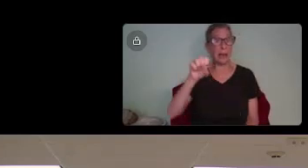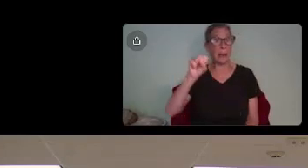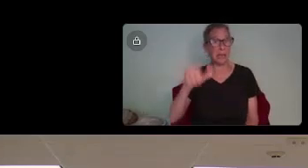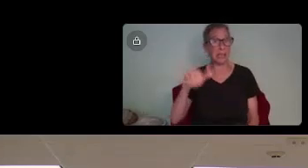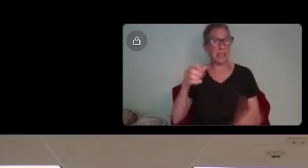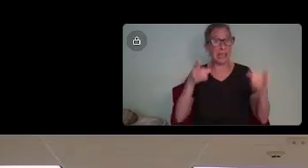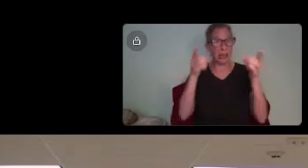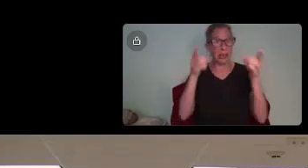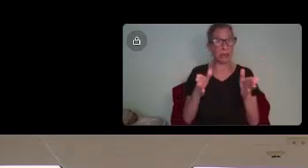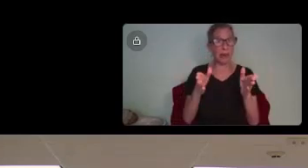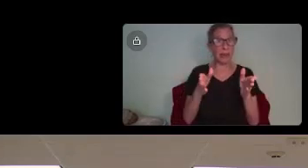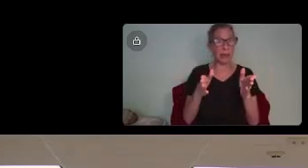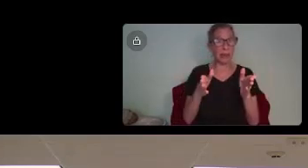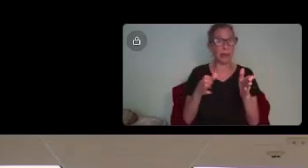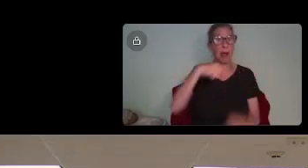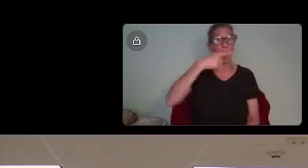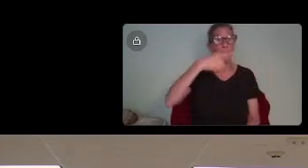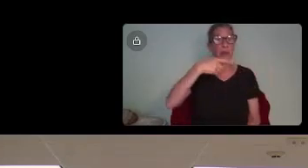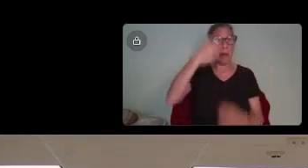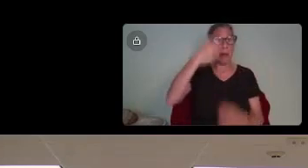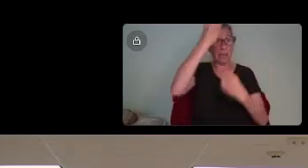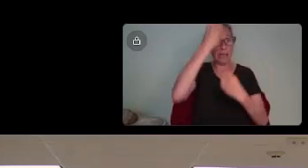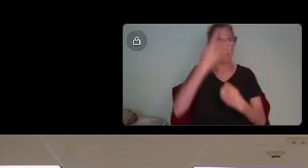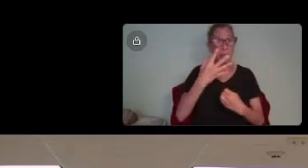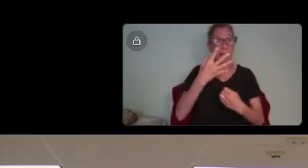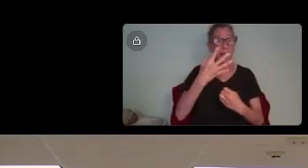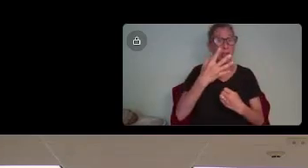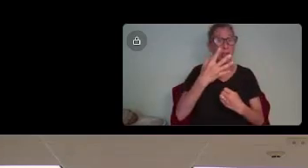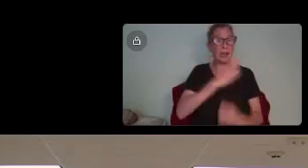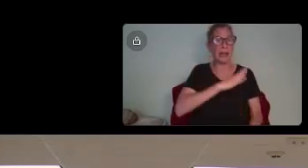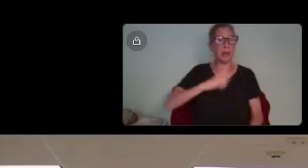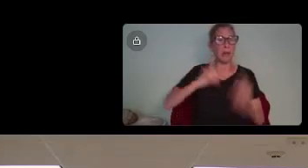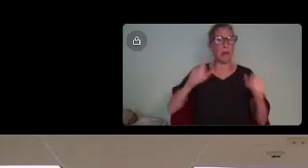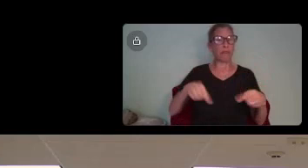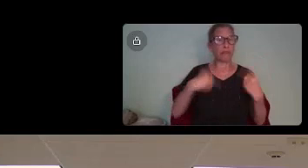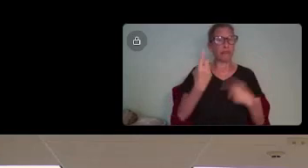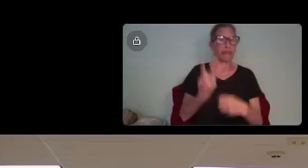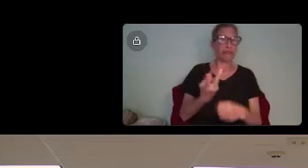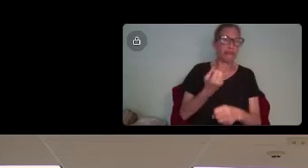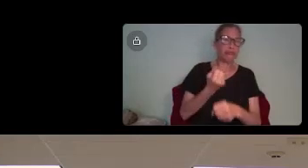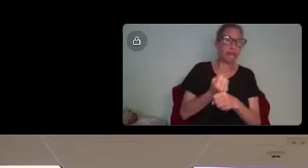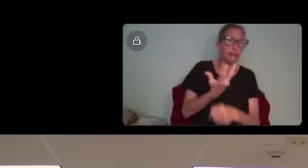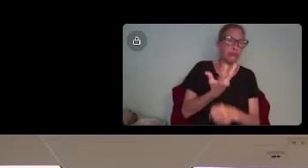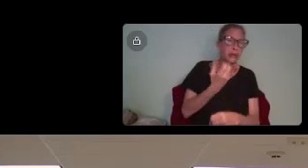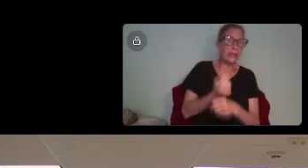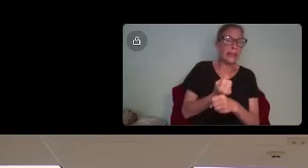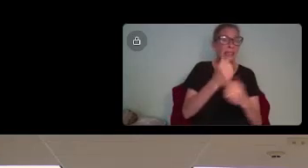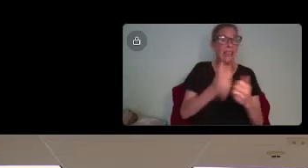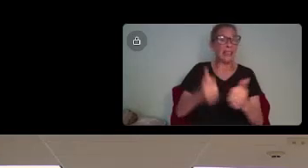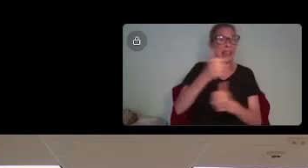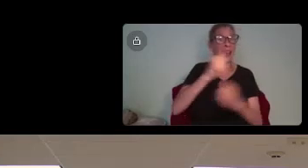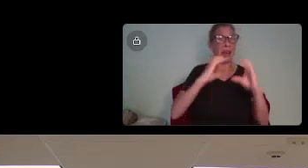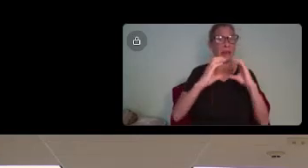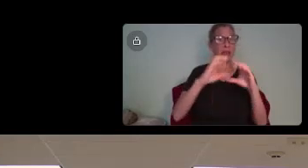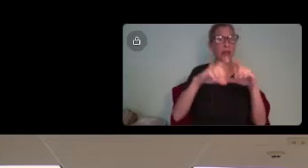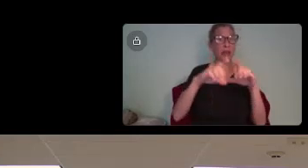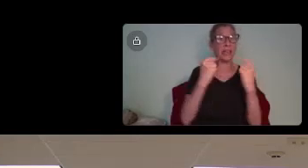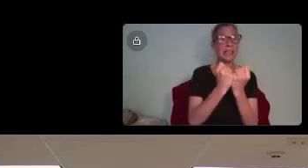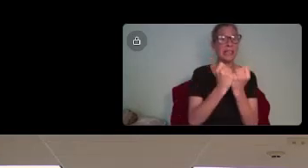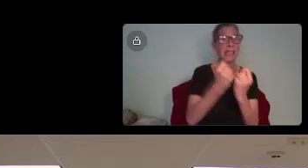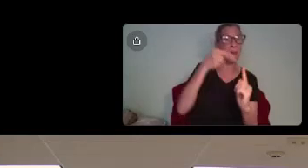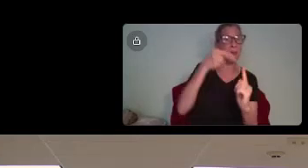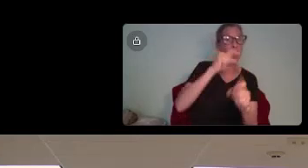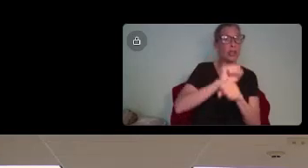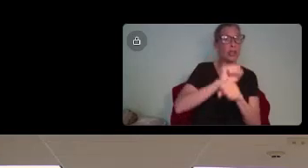director of the Public Information Office at the board for several years. And as the head of the communications team, Missy works to promote the